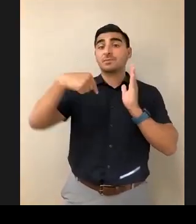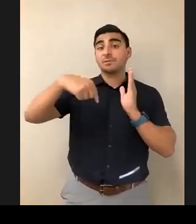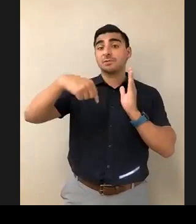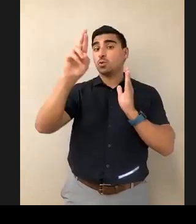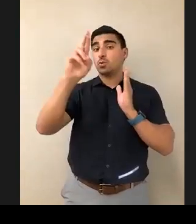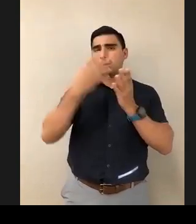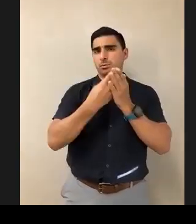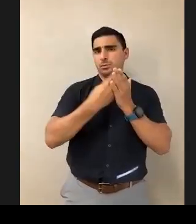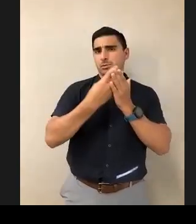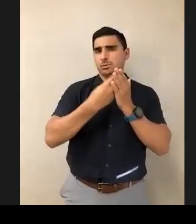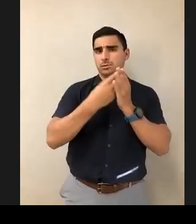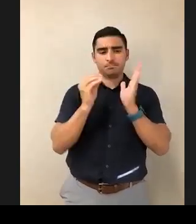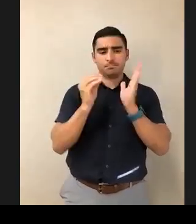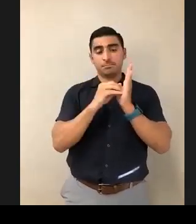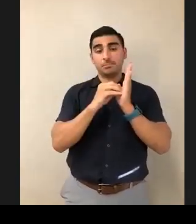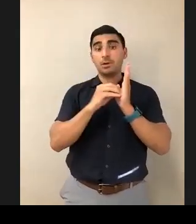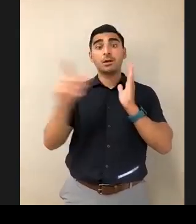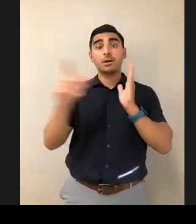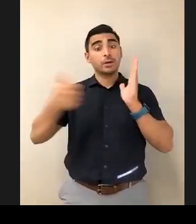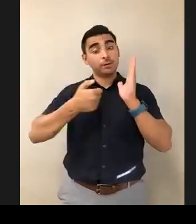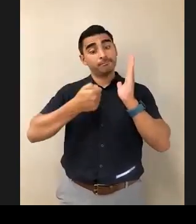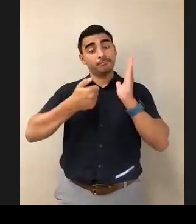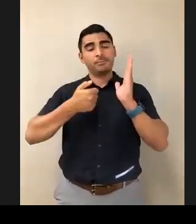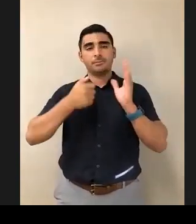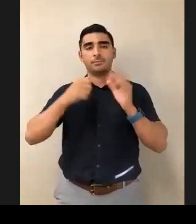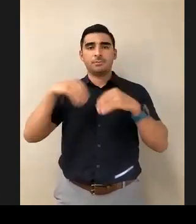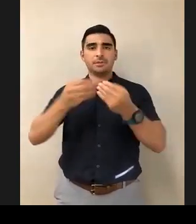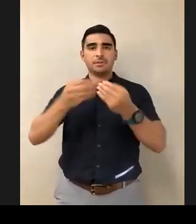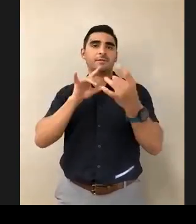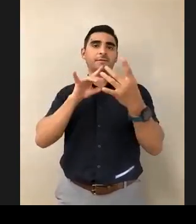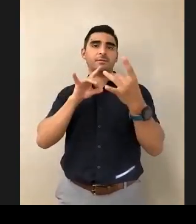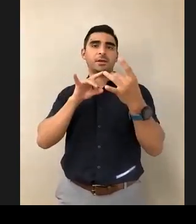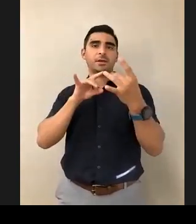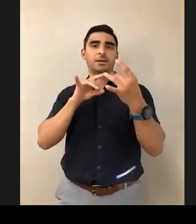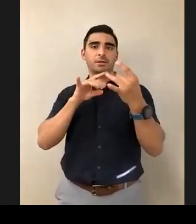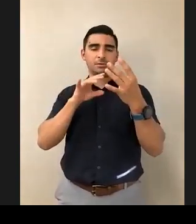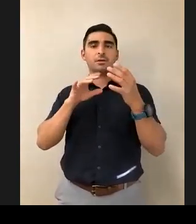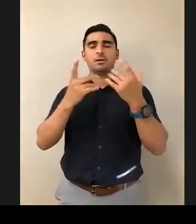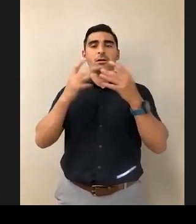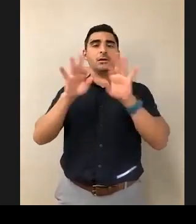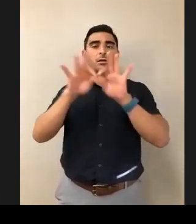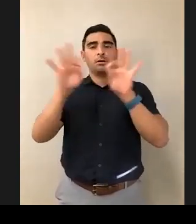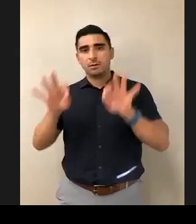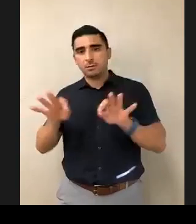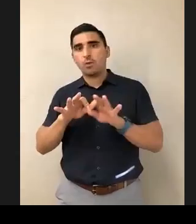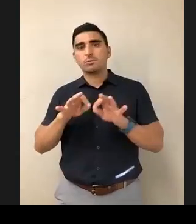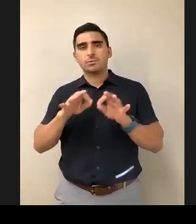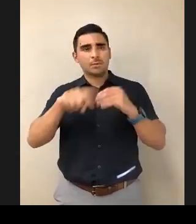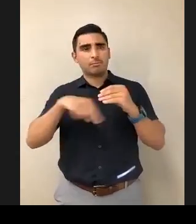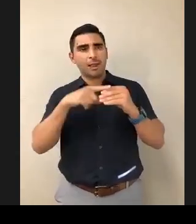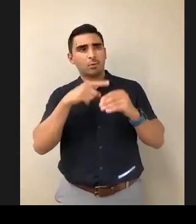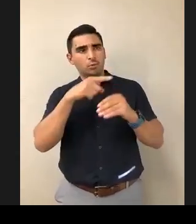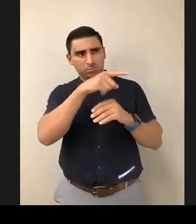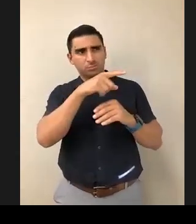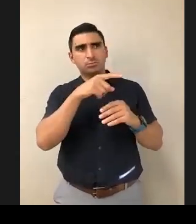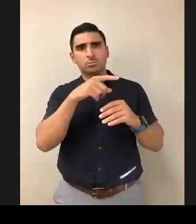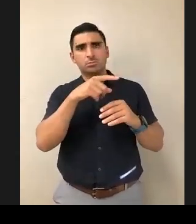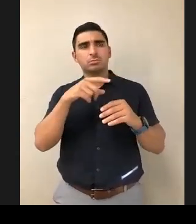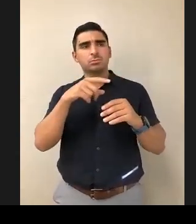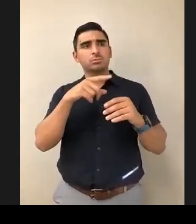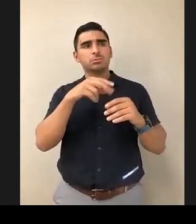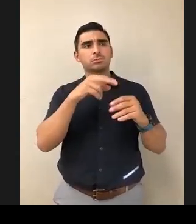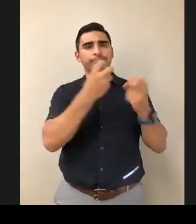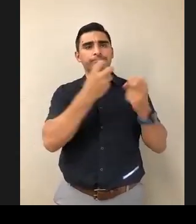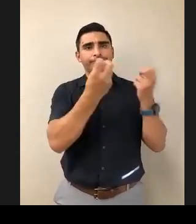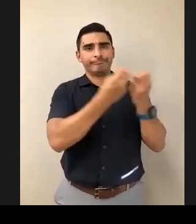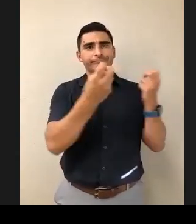provide your feedback on the forums and the candidates tonight. For the folks who are online, we also have that QR